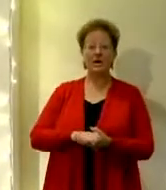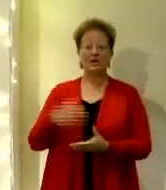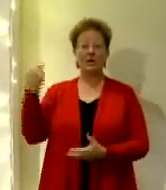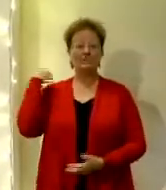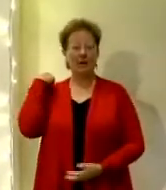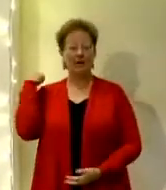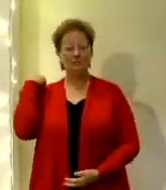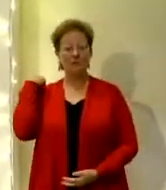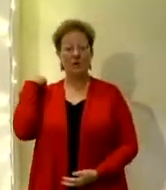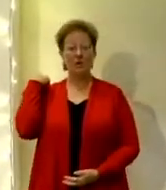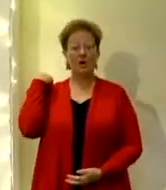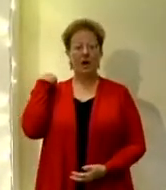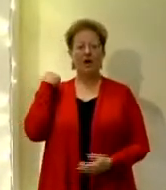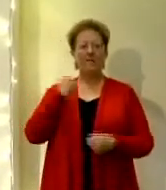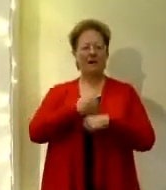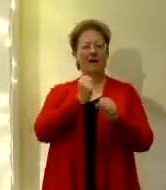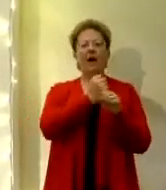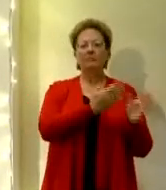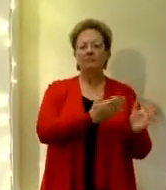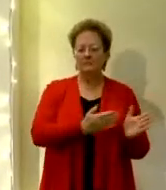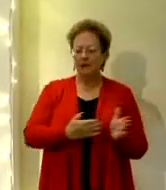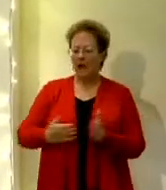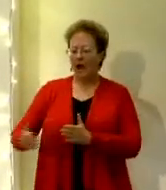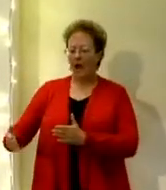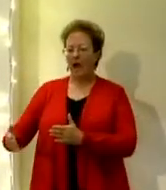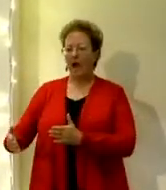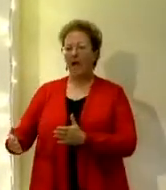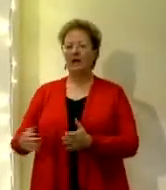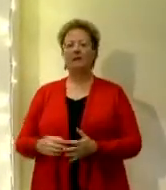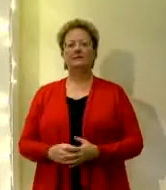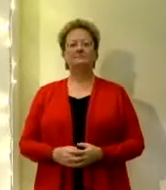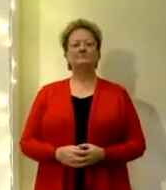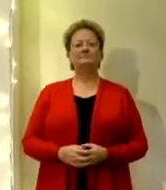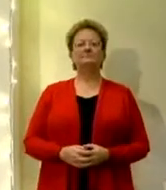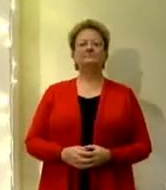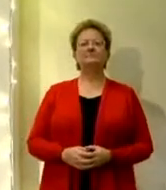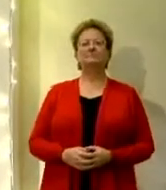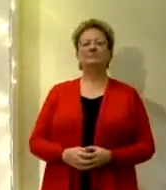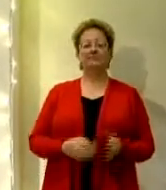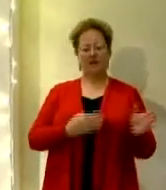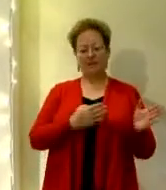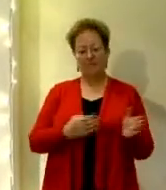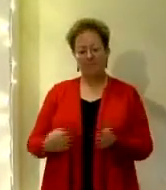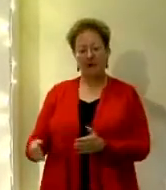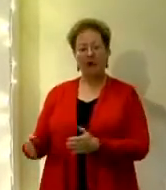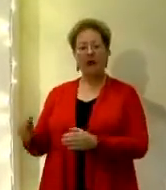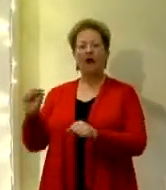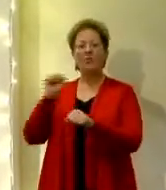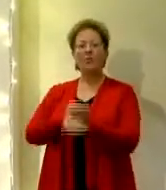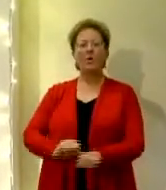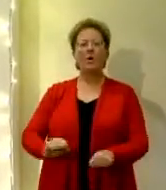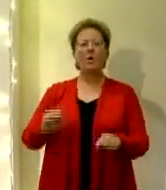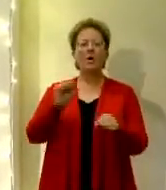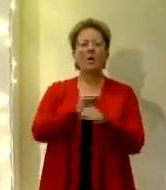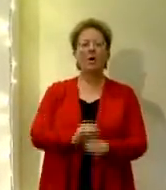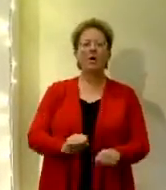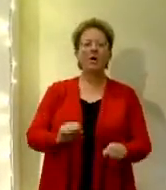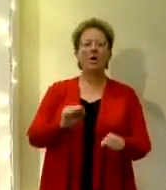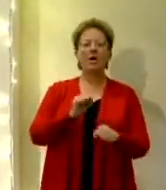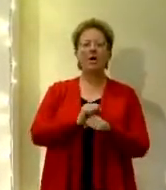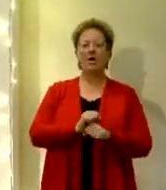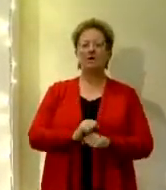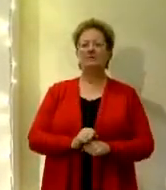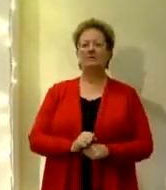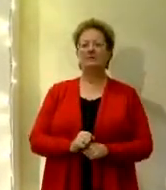responsible, you had to make a plan. You had to make a plan with your business. You had to plan to work for 20 to 30 years before you even thought